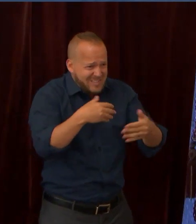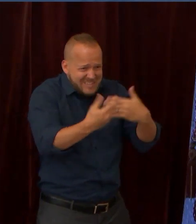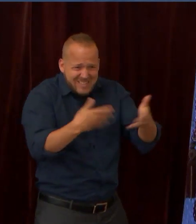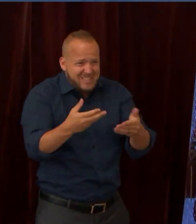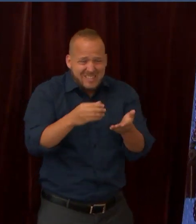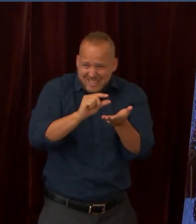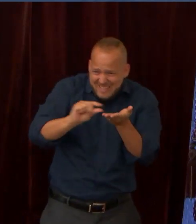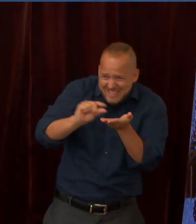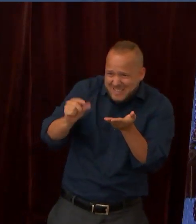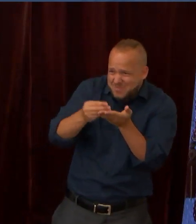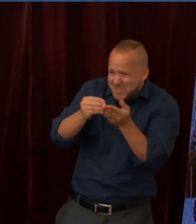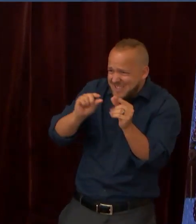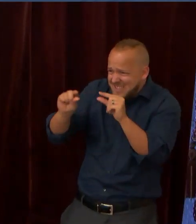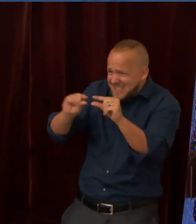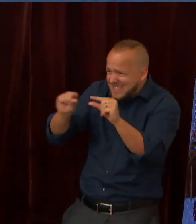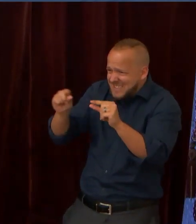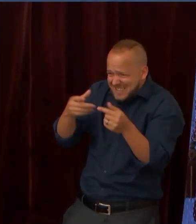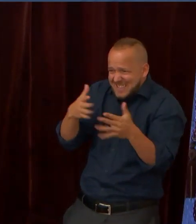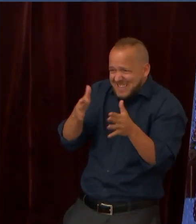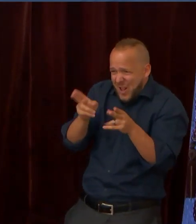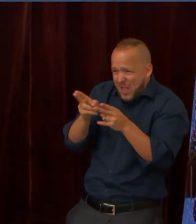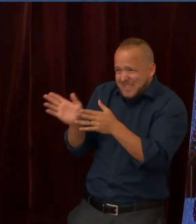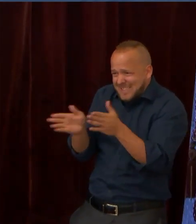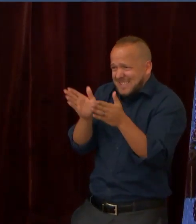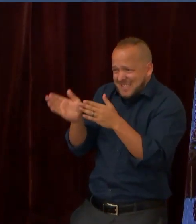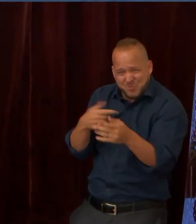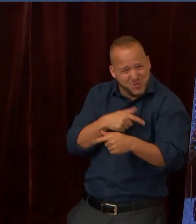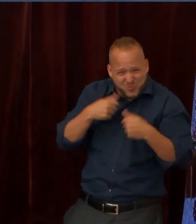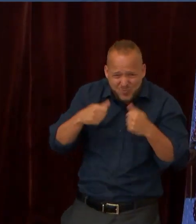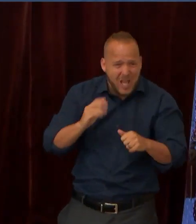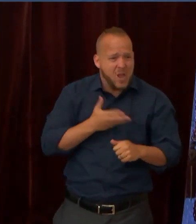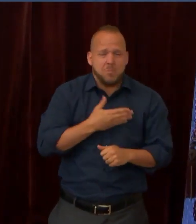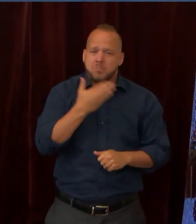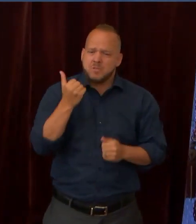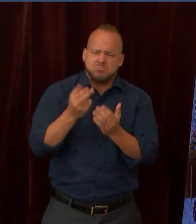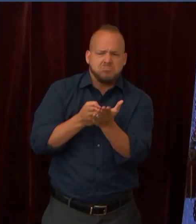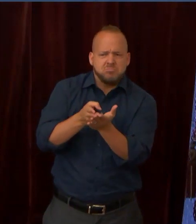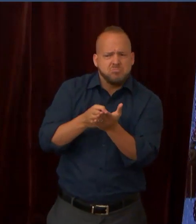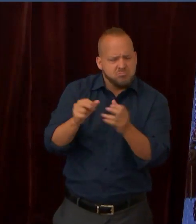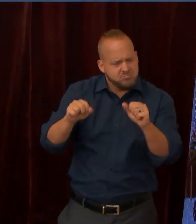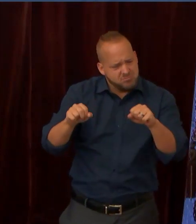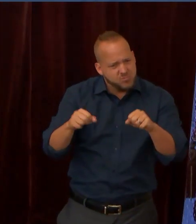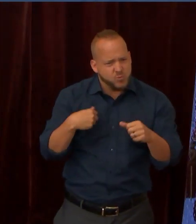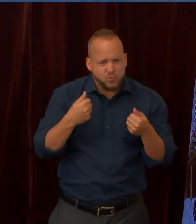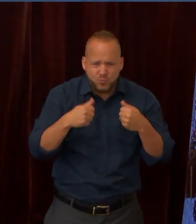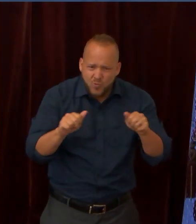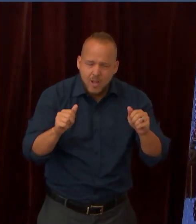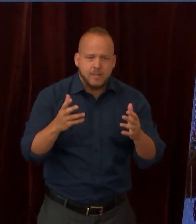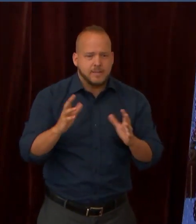its capacity. One of those things is to bifurcate the input of